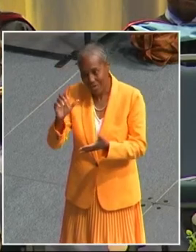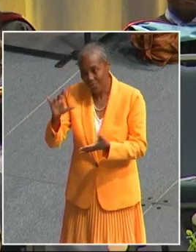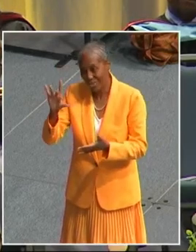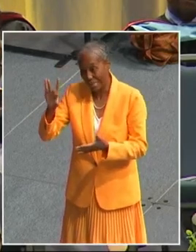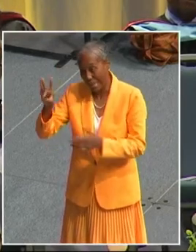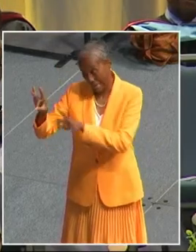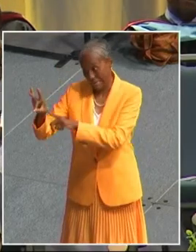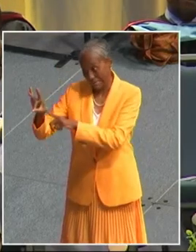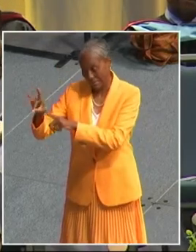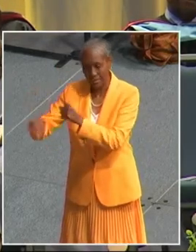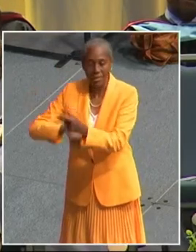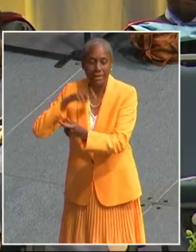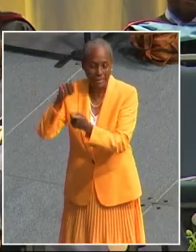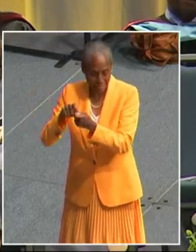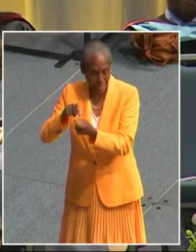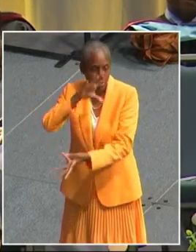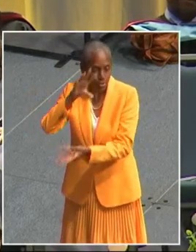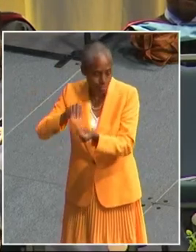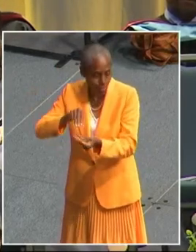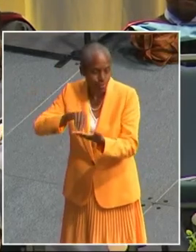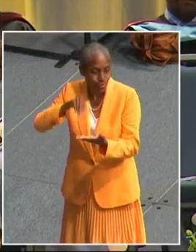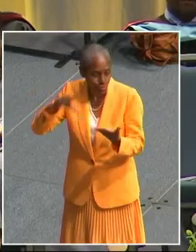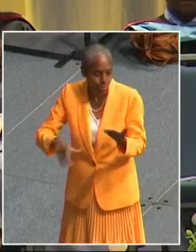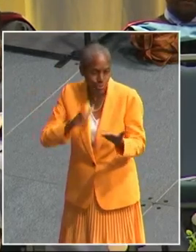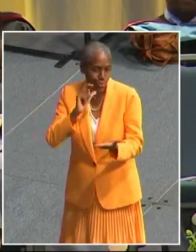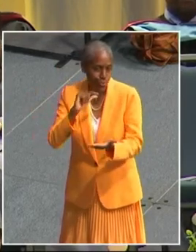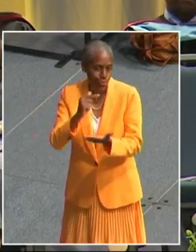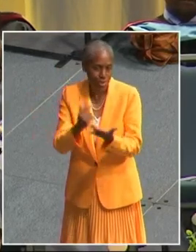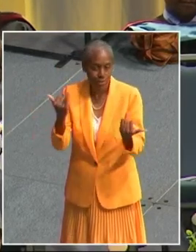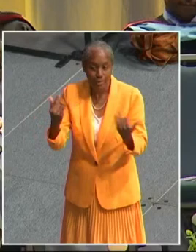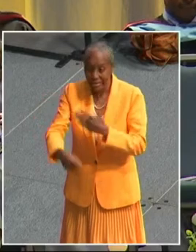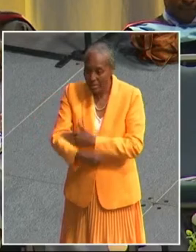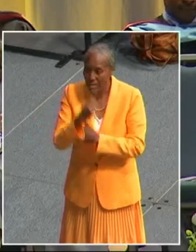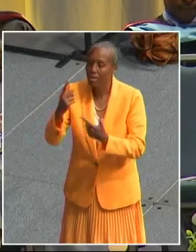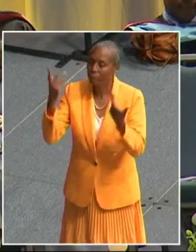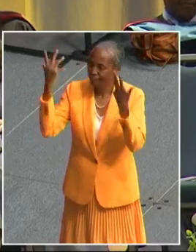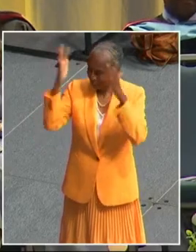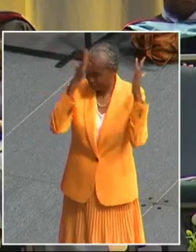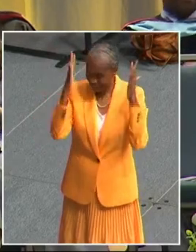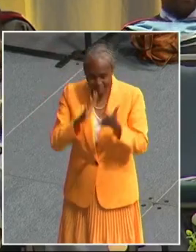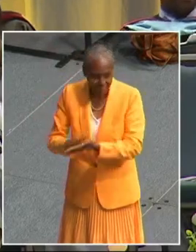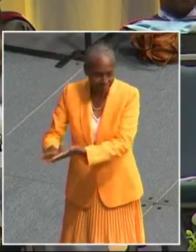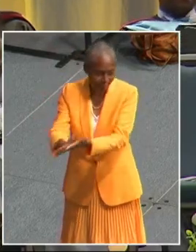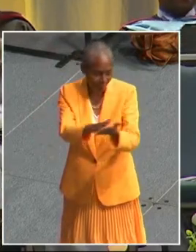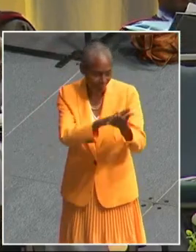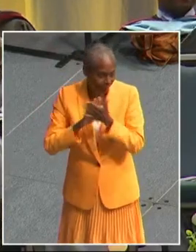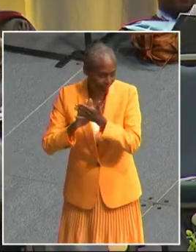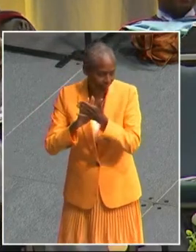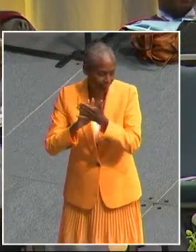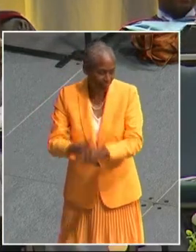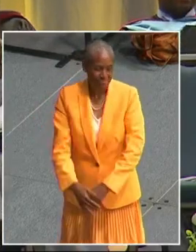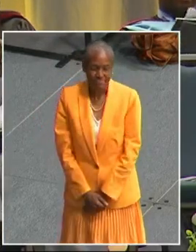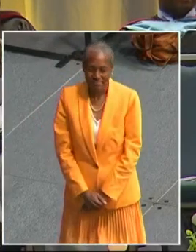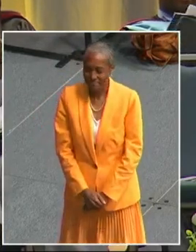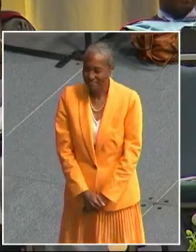1,508 to be exact, total students who are graduating today. Please give them all a round of applause.